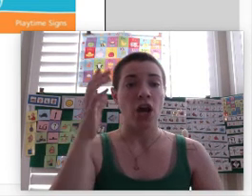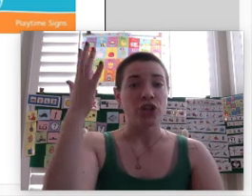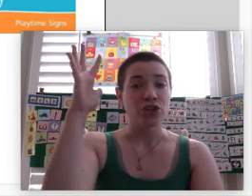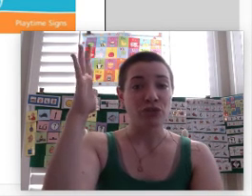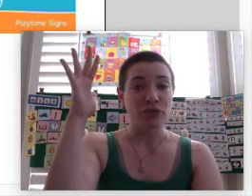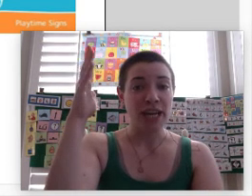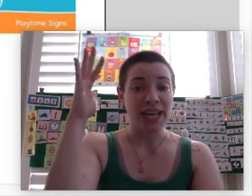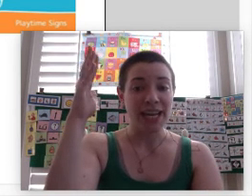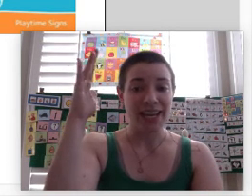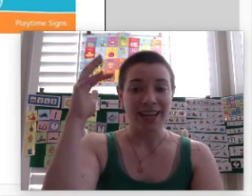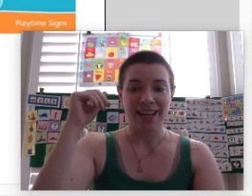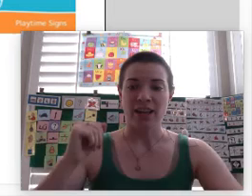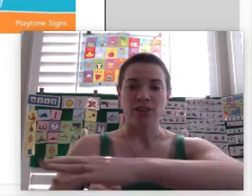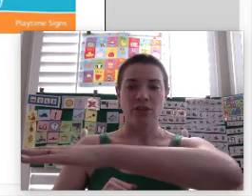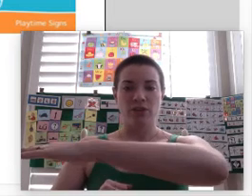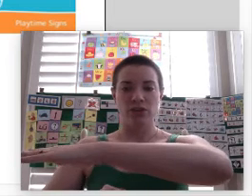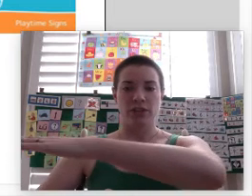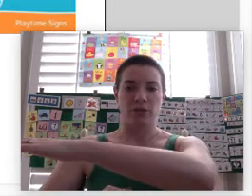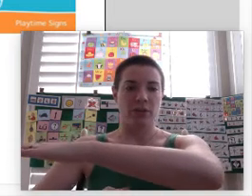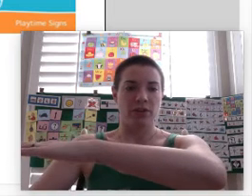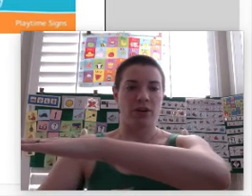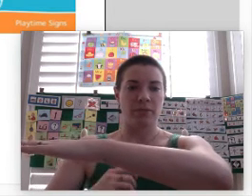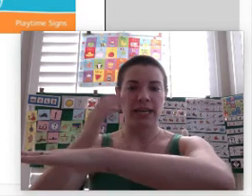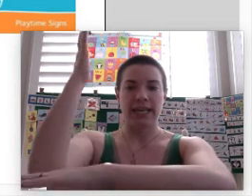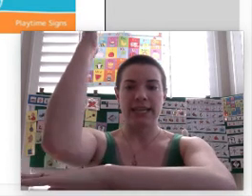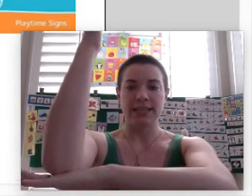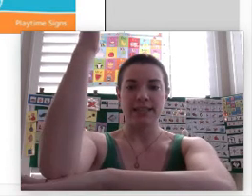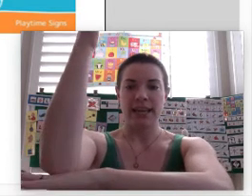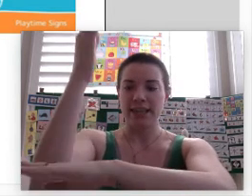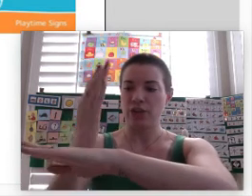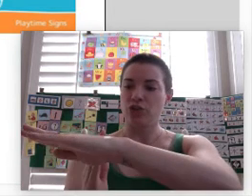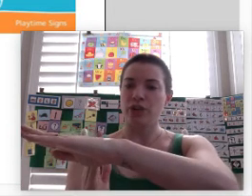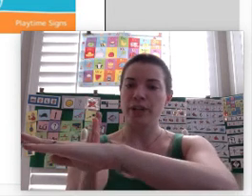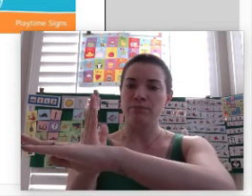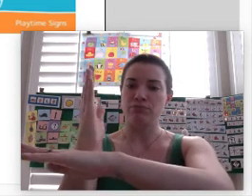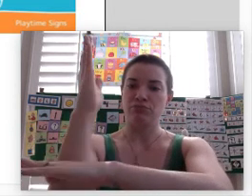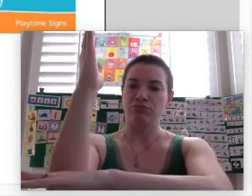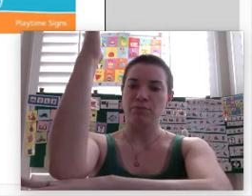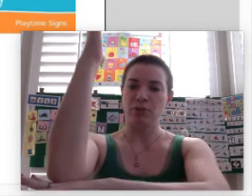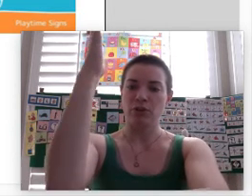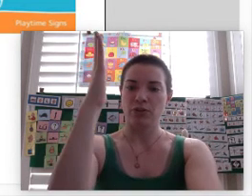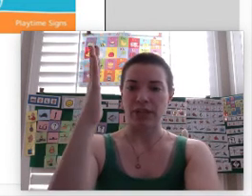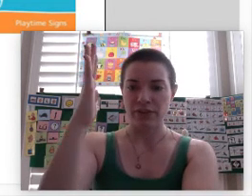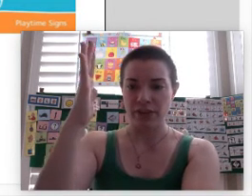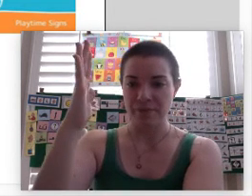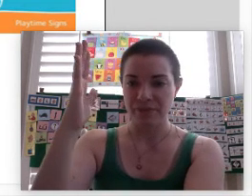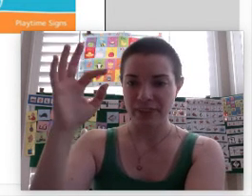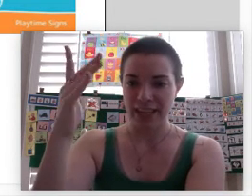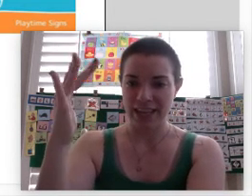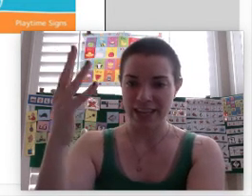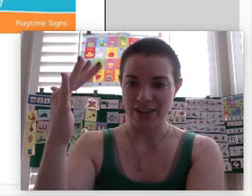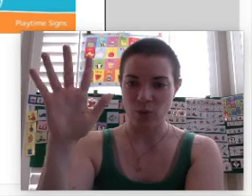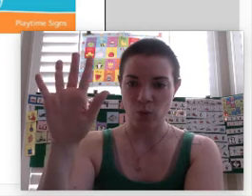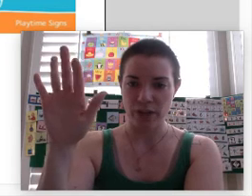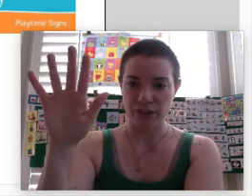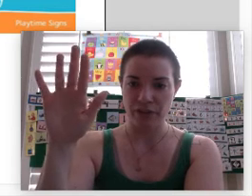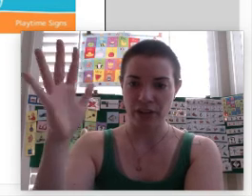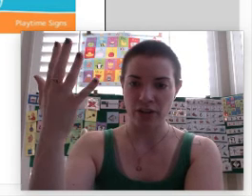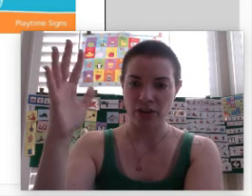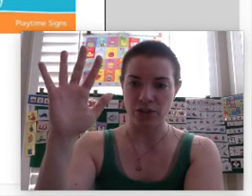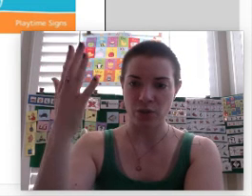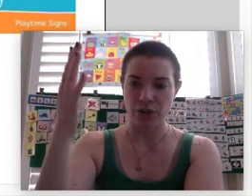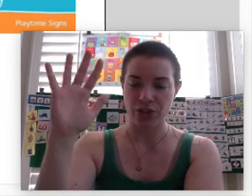word tree. So usually you put your arm kind of like this and then your tree grows out of it. And then you can wiggle